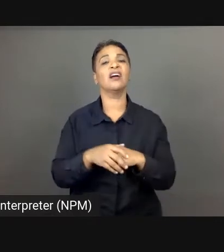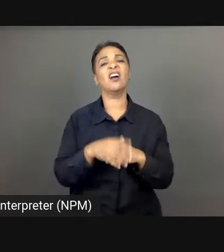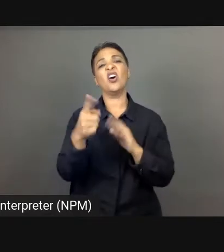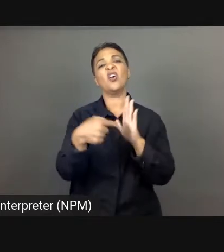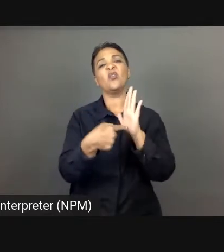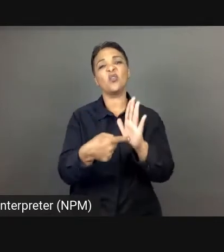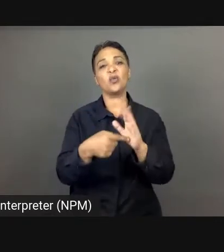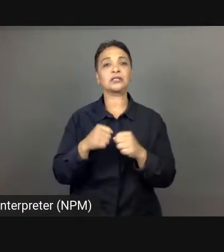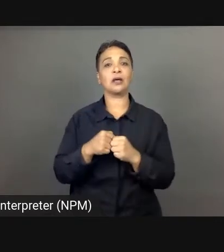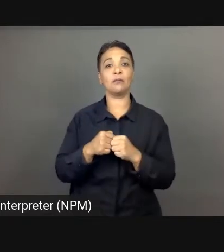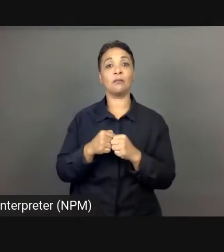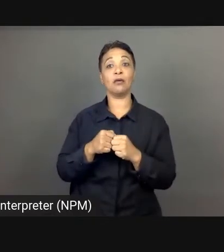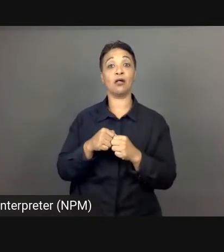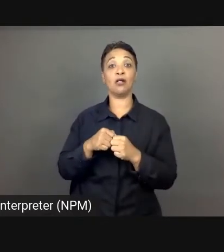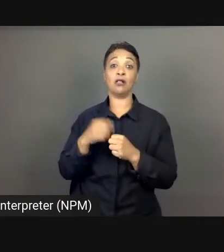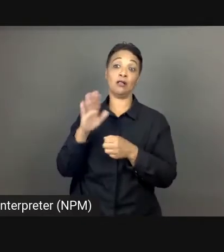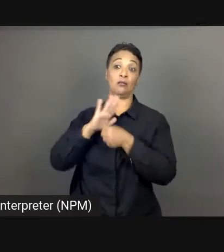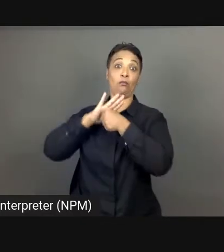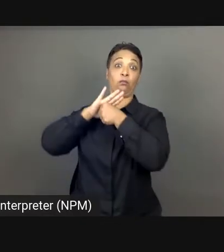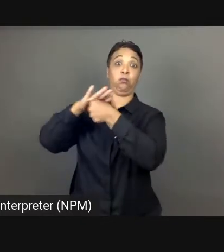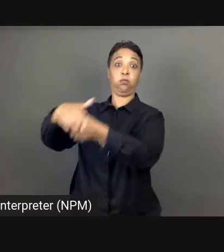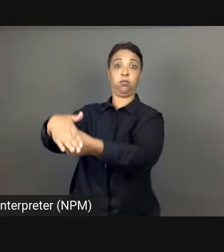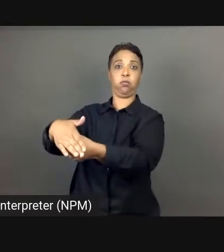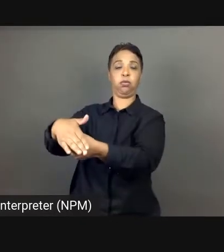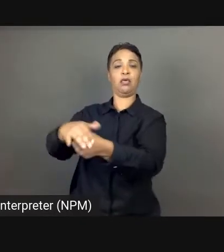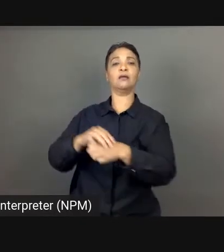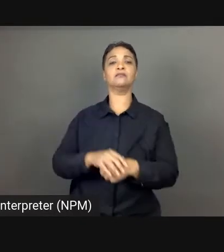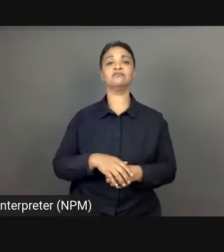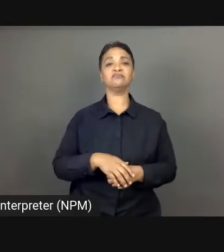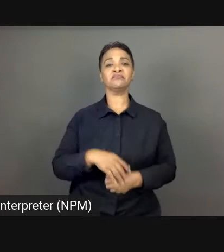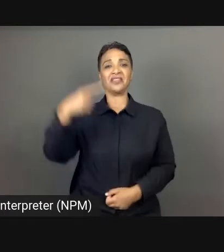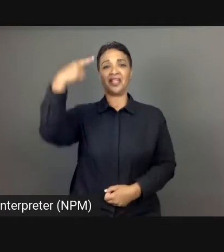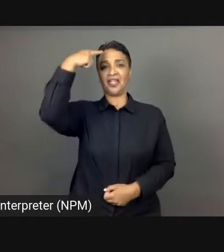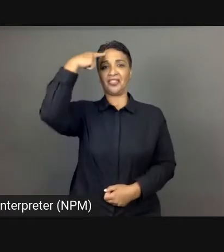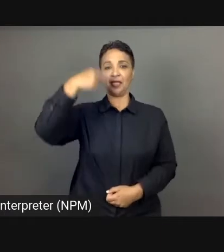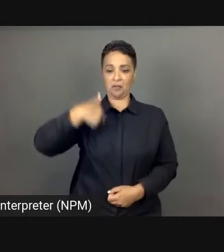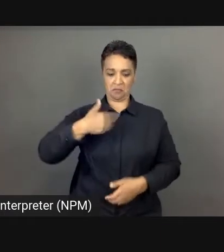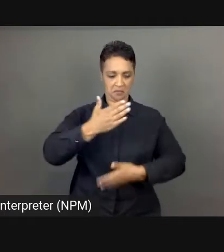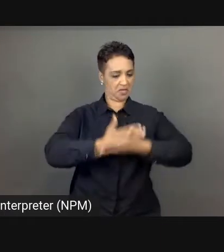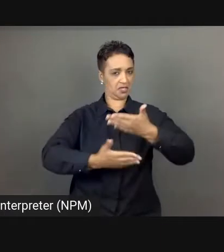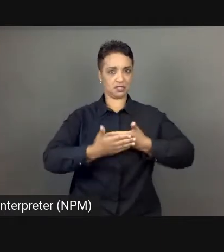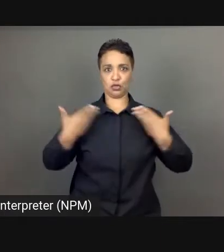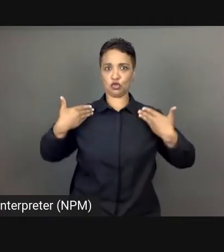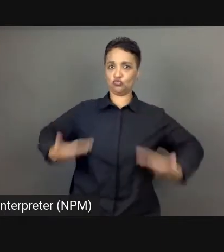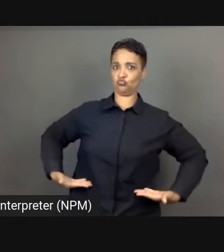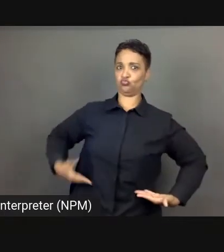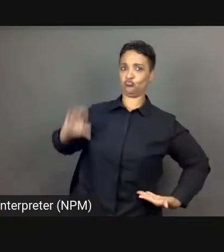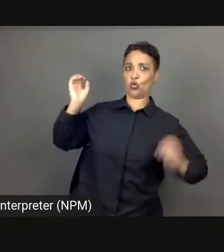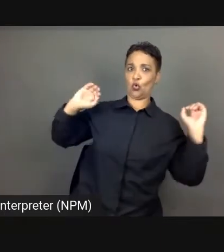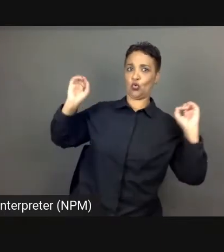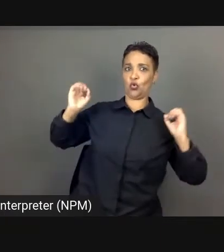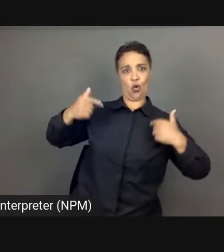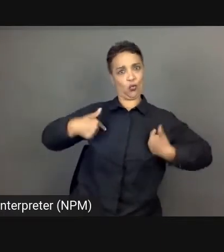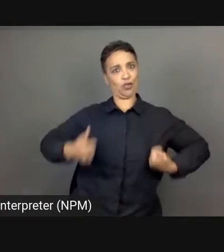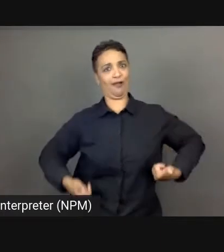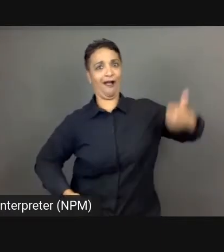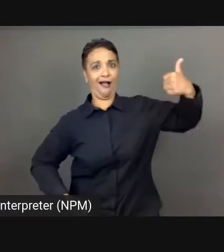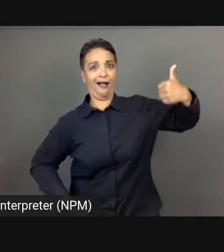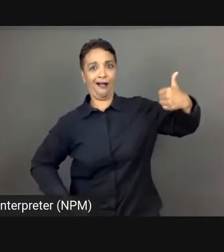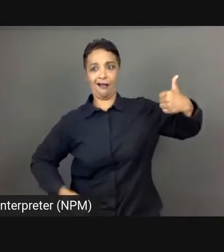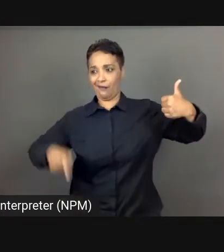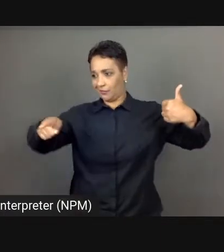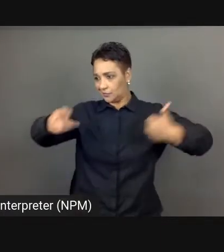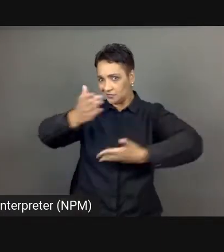ableism. People deciding who is best or who looks well or who can do this better or how do we relate to